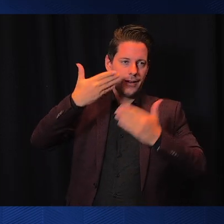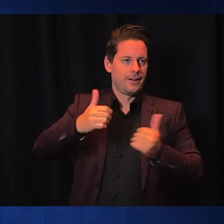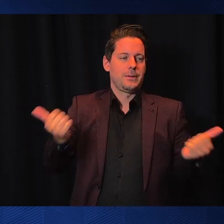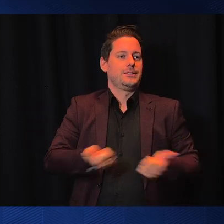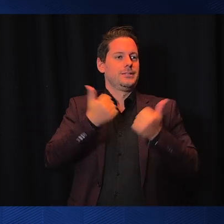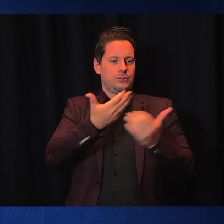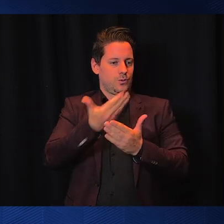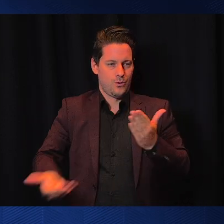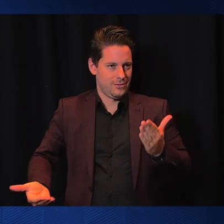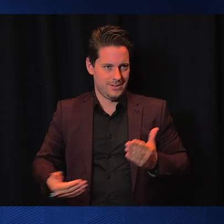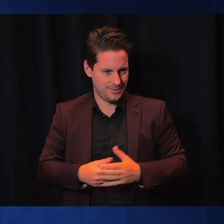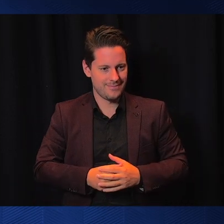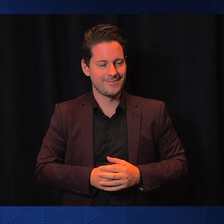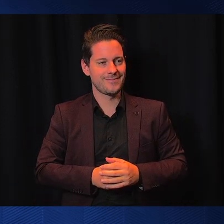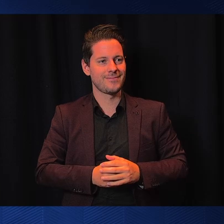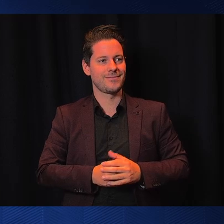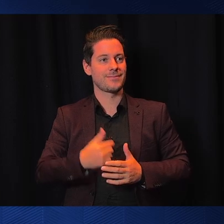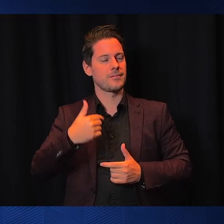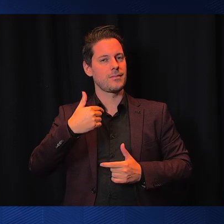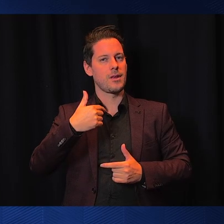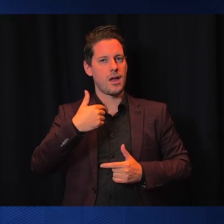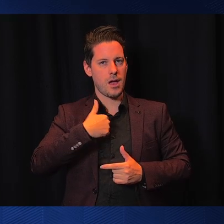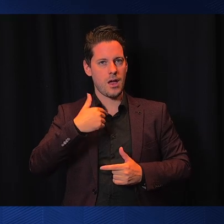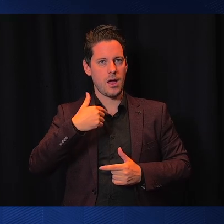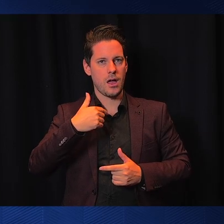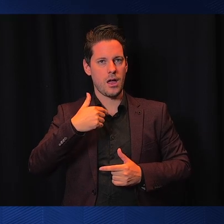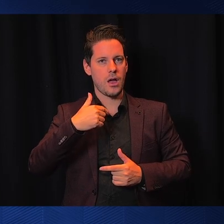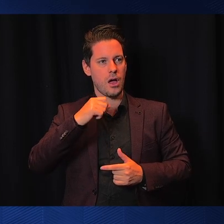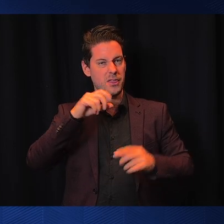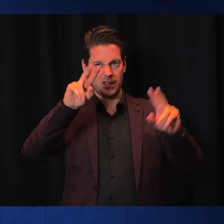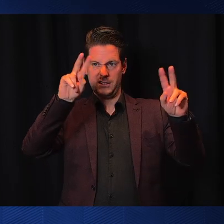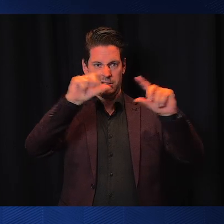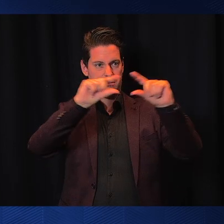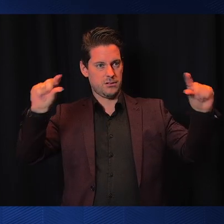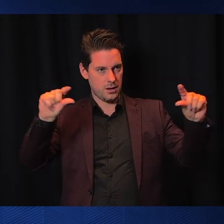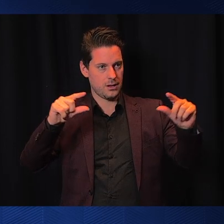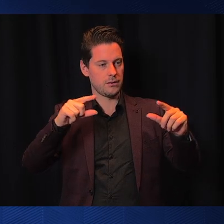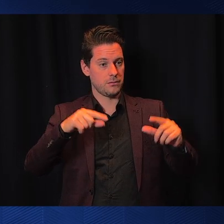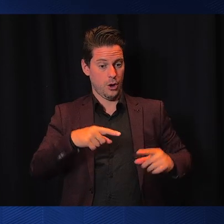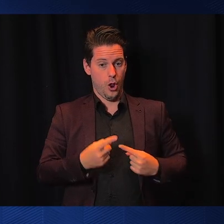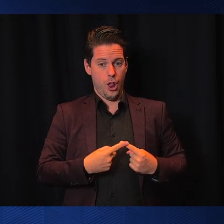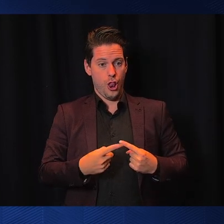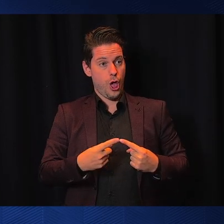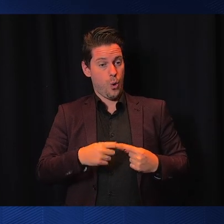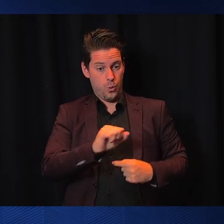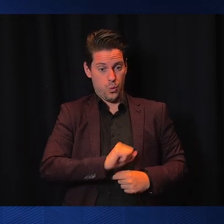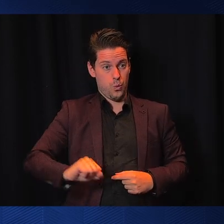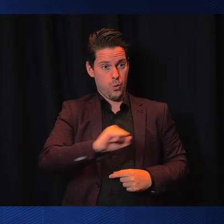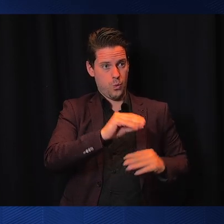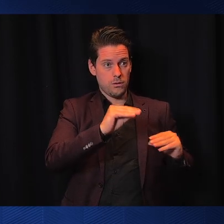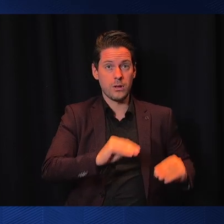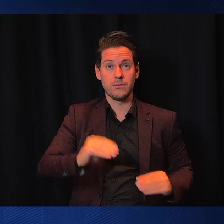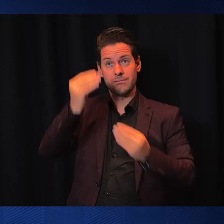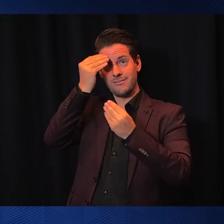Instead, what I'll do is I'll deal with the title of the session itself, Elevating Local